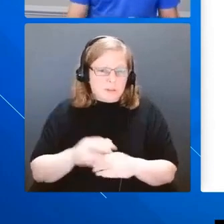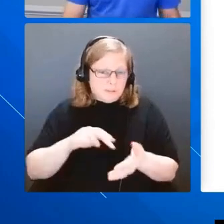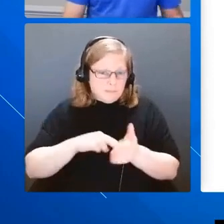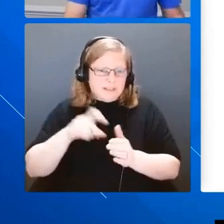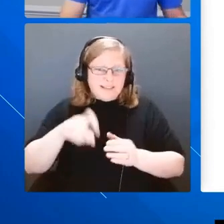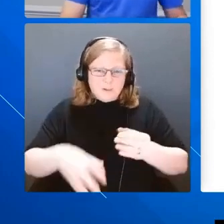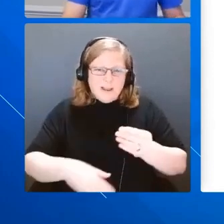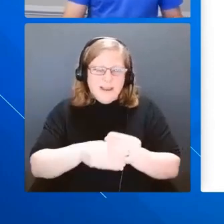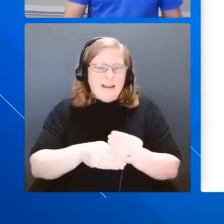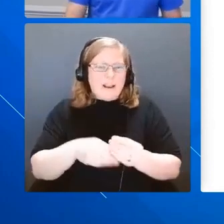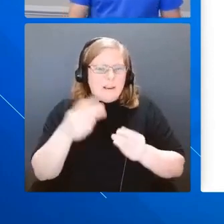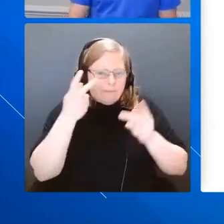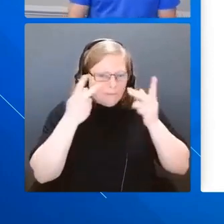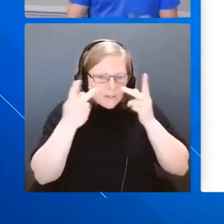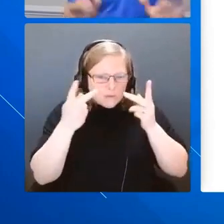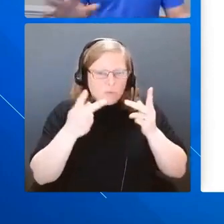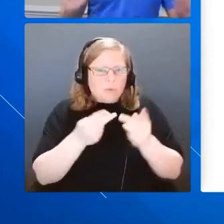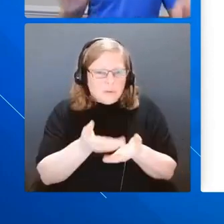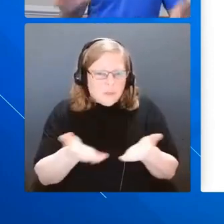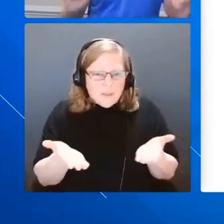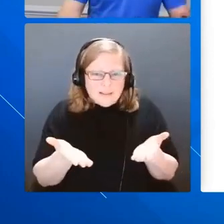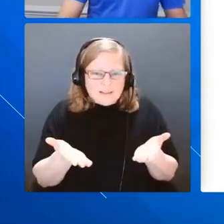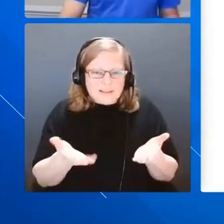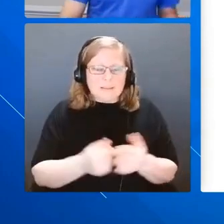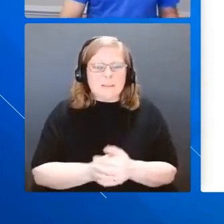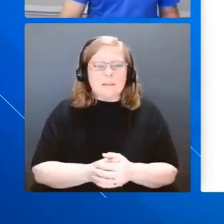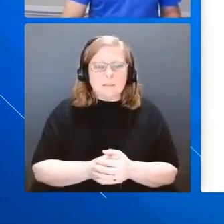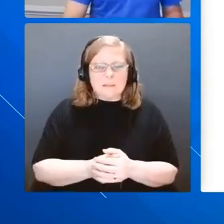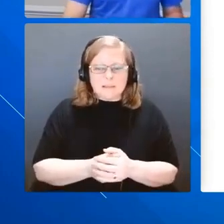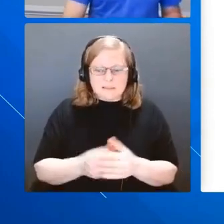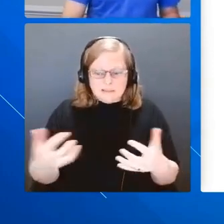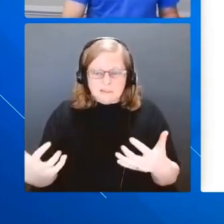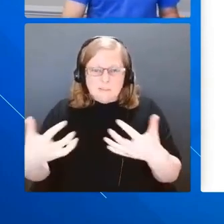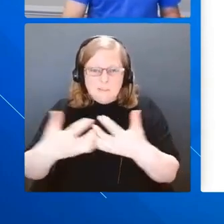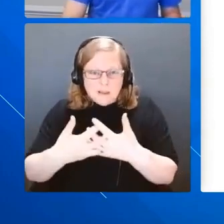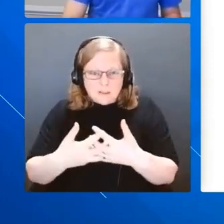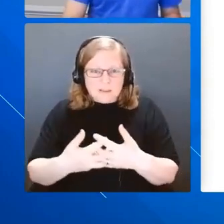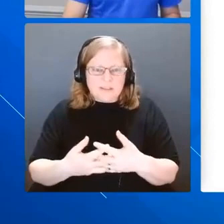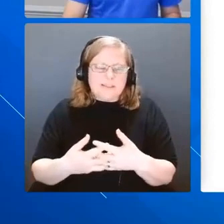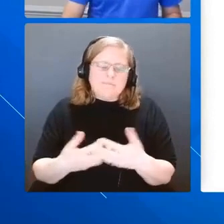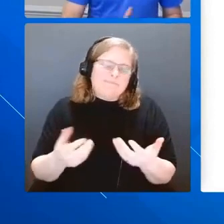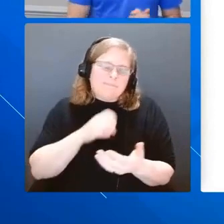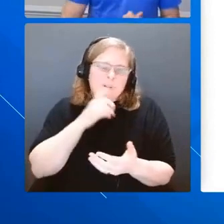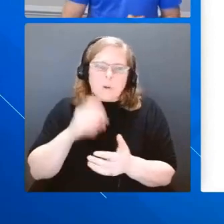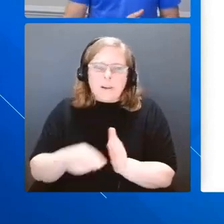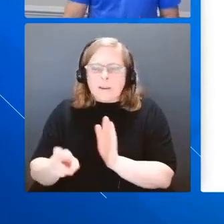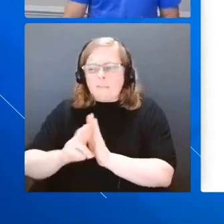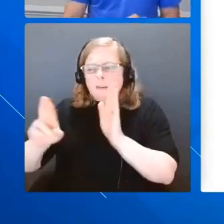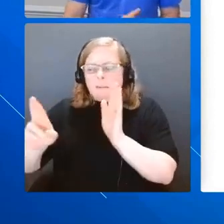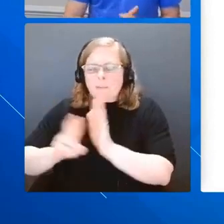prompts. Thankfully, these are going by the wayside. We don't do as many dings and beeps and bells anymore on websites.